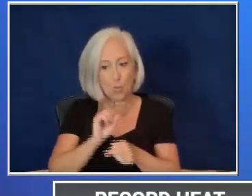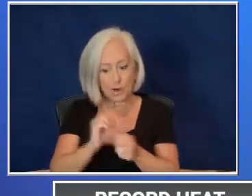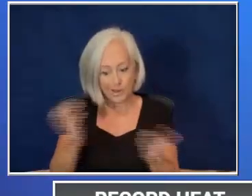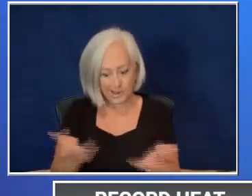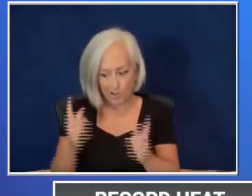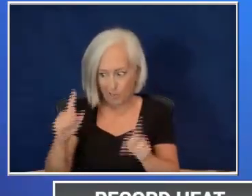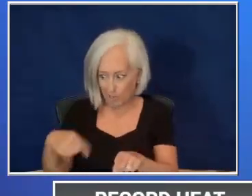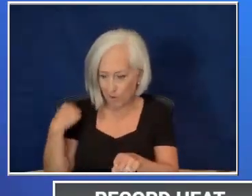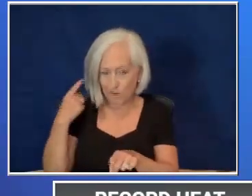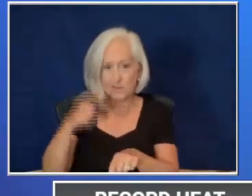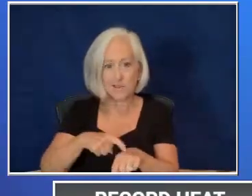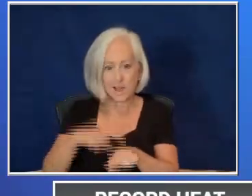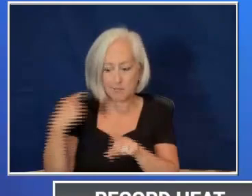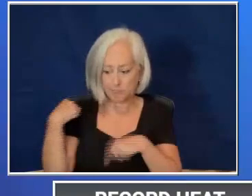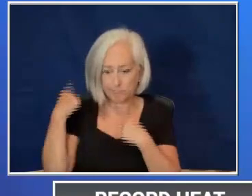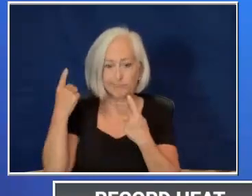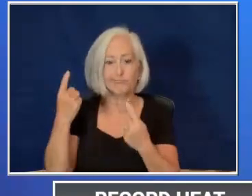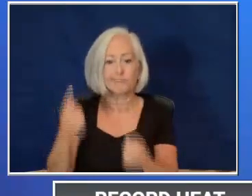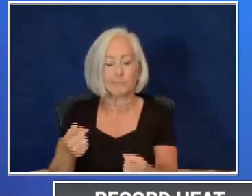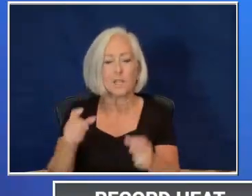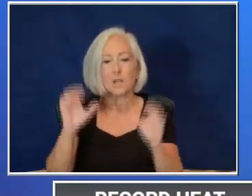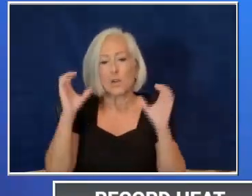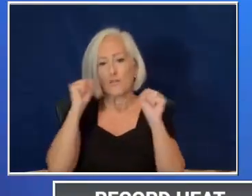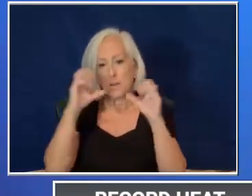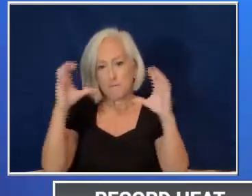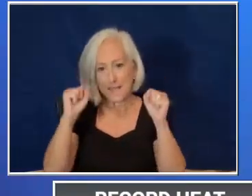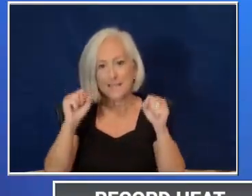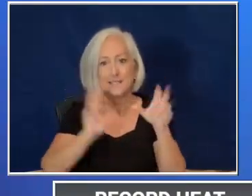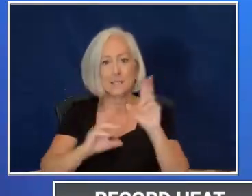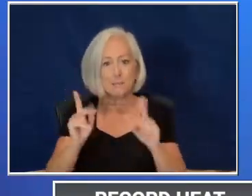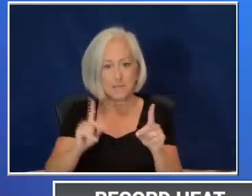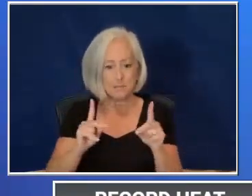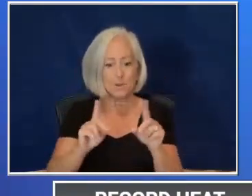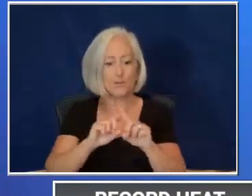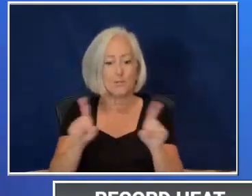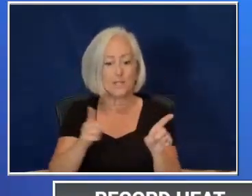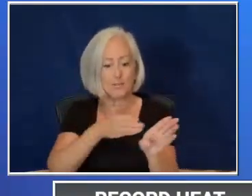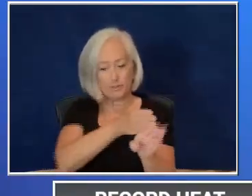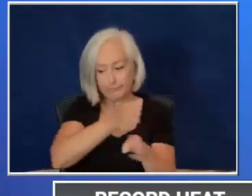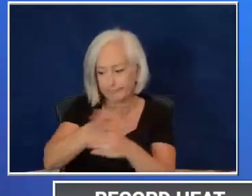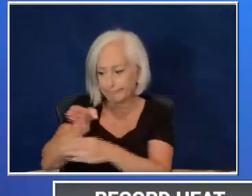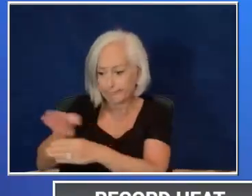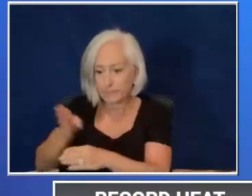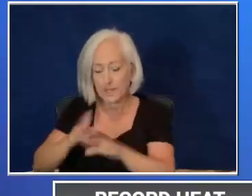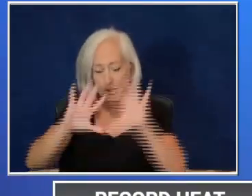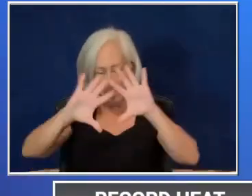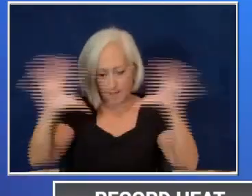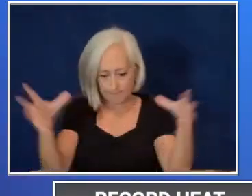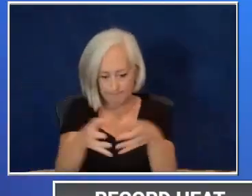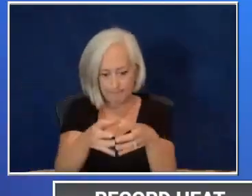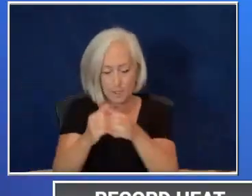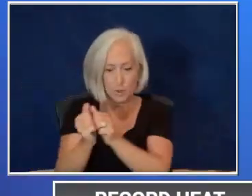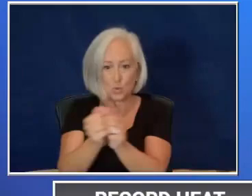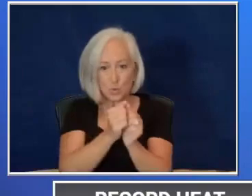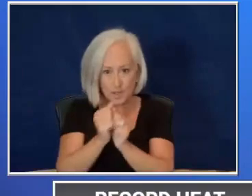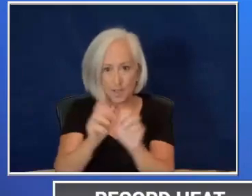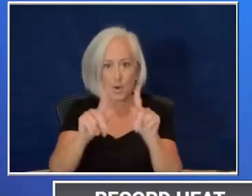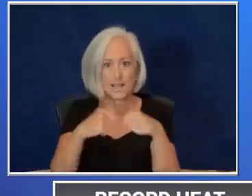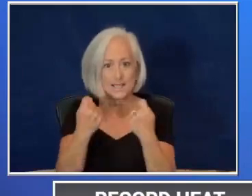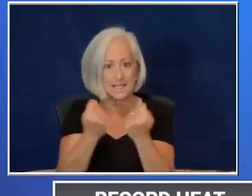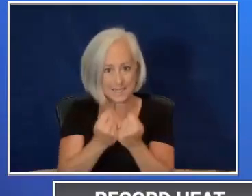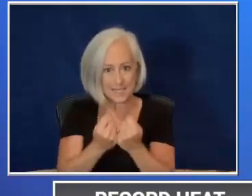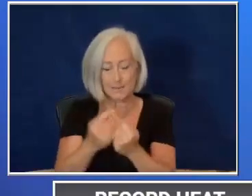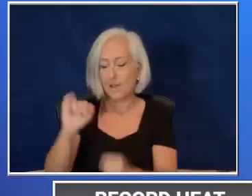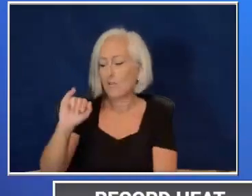an amazing group of interdisciplinary people that come together on a unit, on an inpatient unit